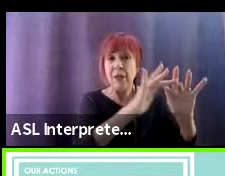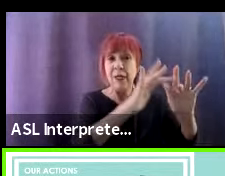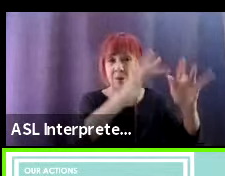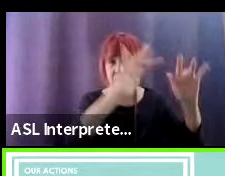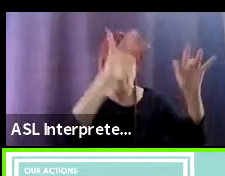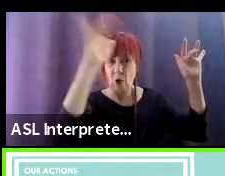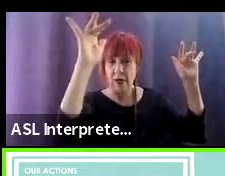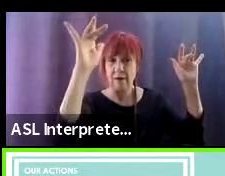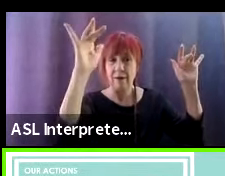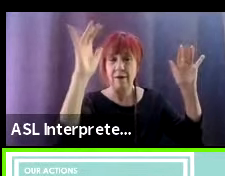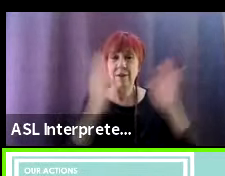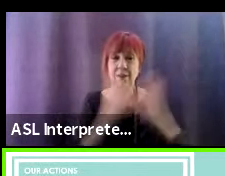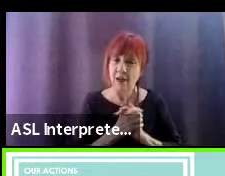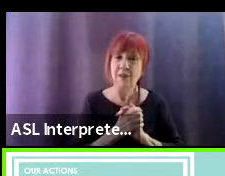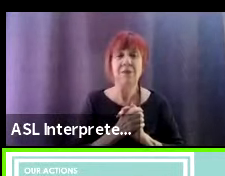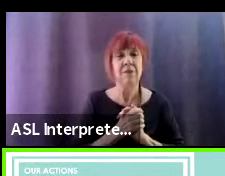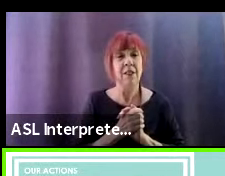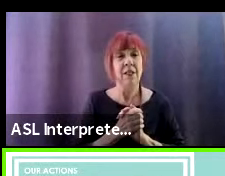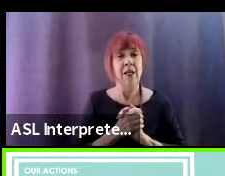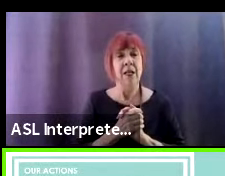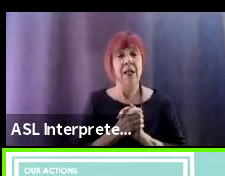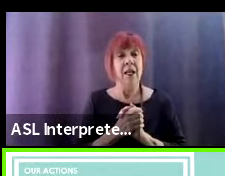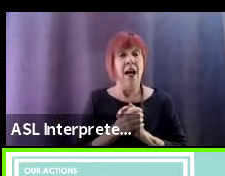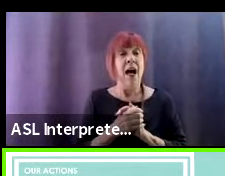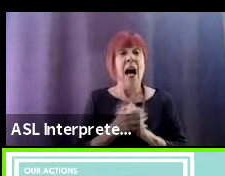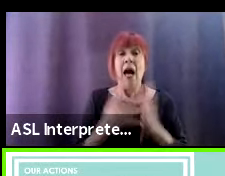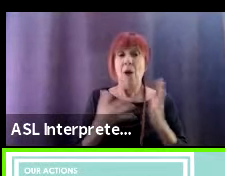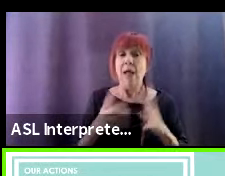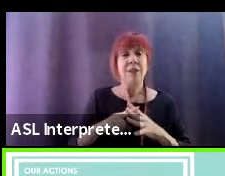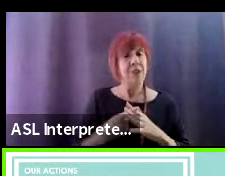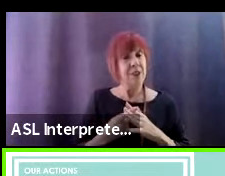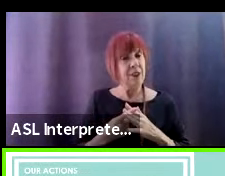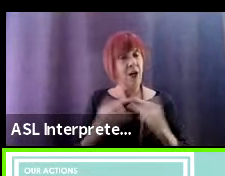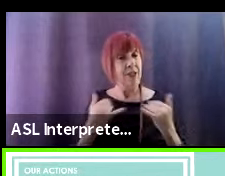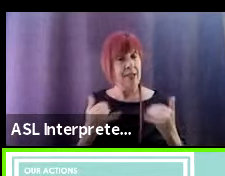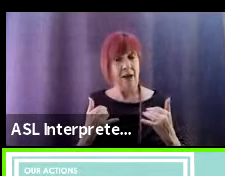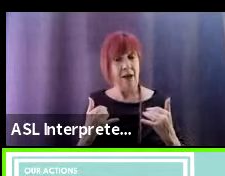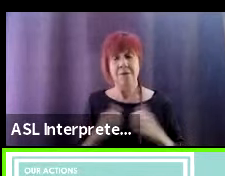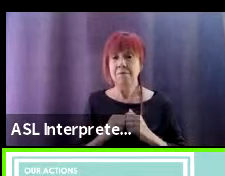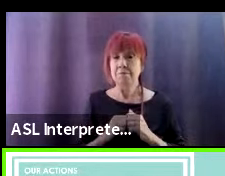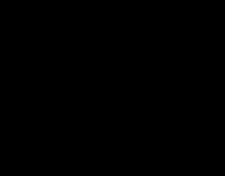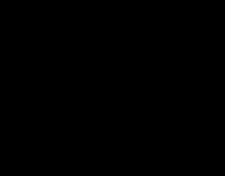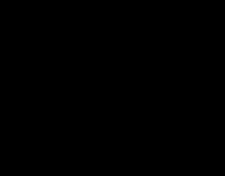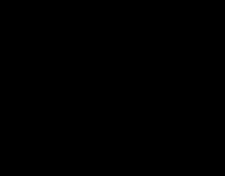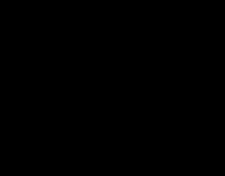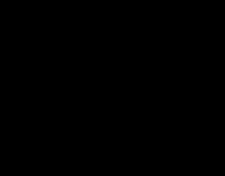with you on all of these fronts. So with that, I'll start with my slides.